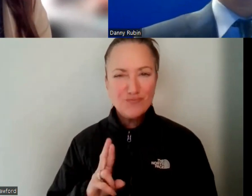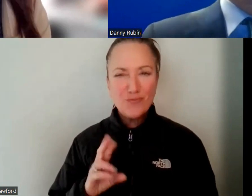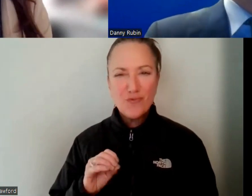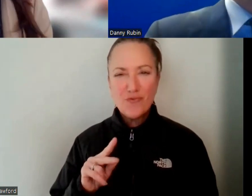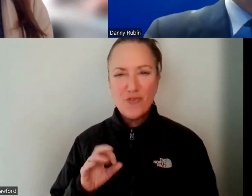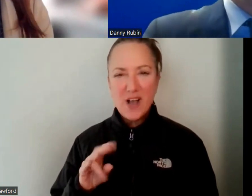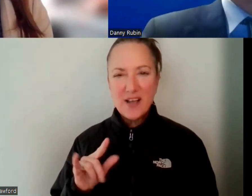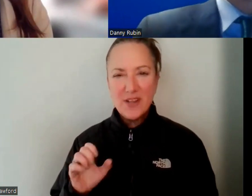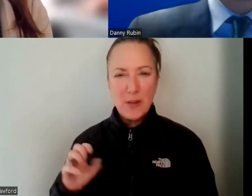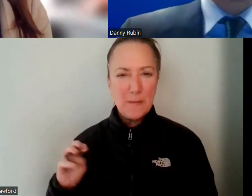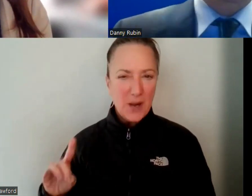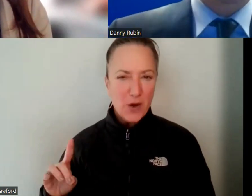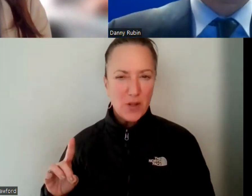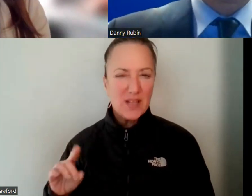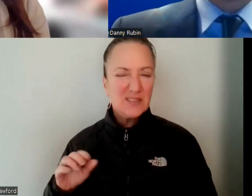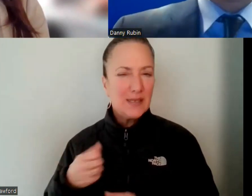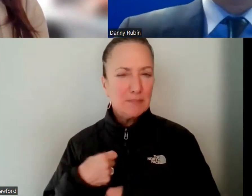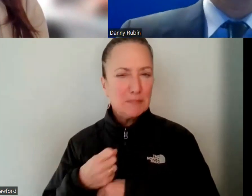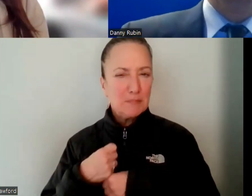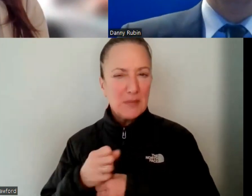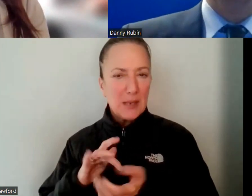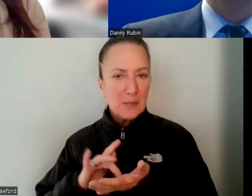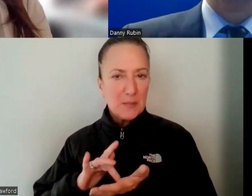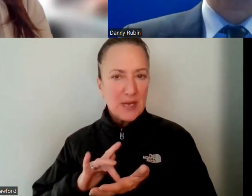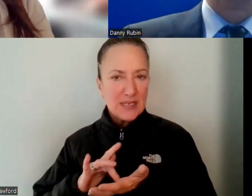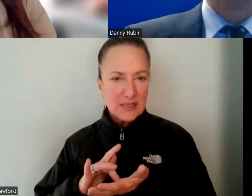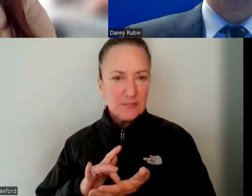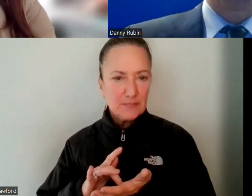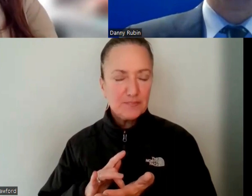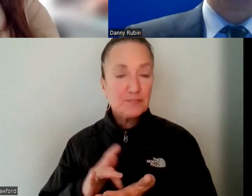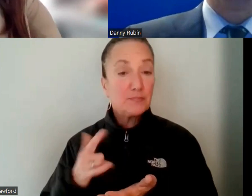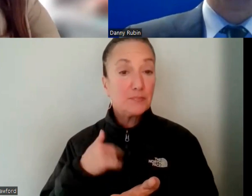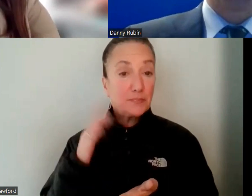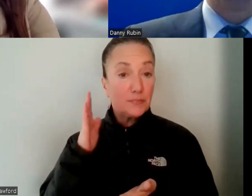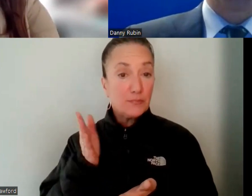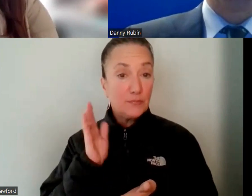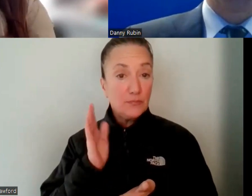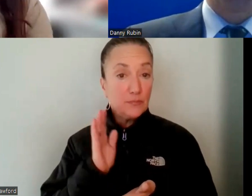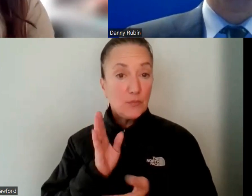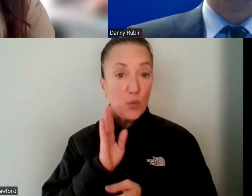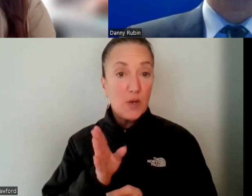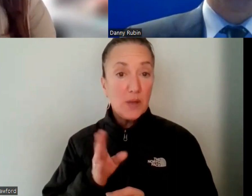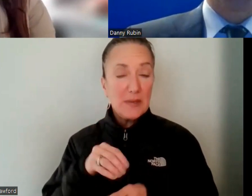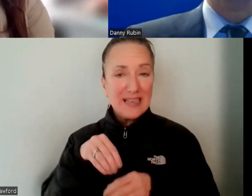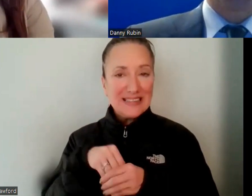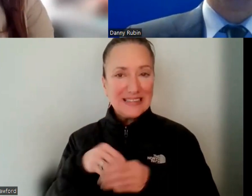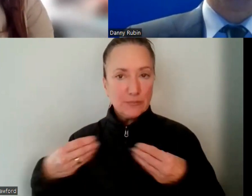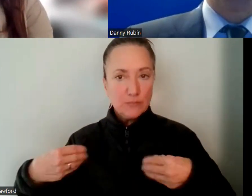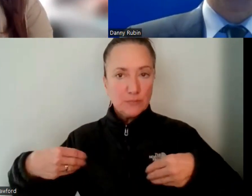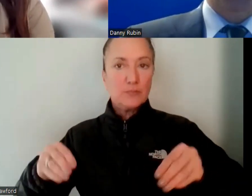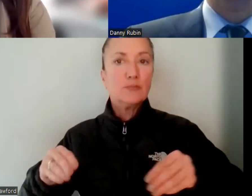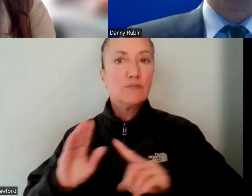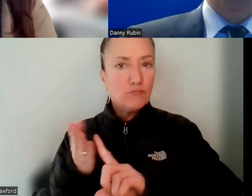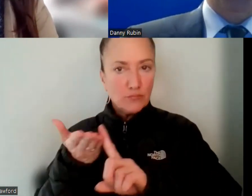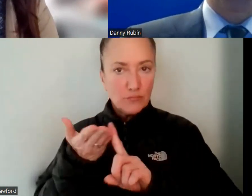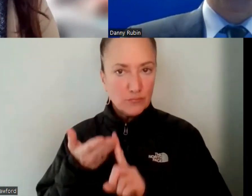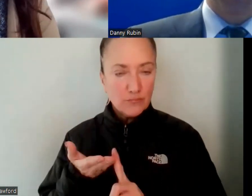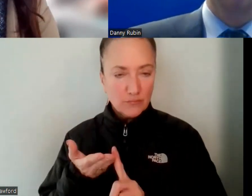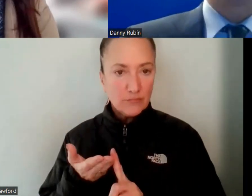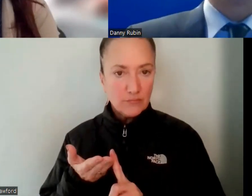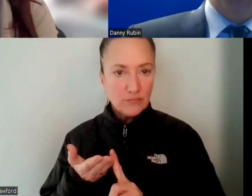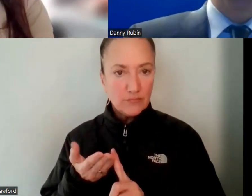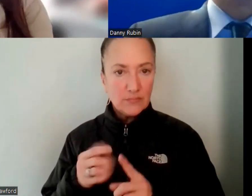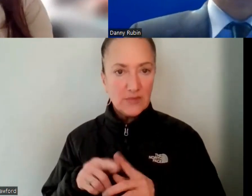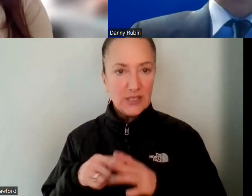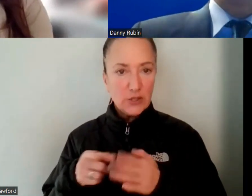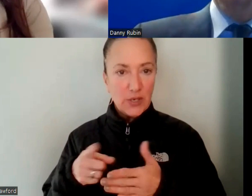medicines there. And I am going to be working at the inside sales force. And I start that on Monday